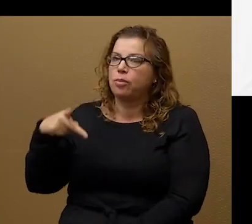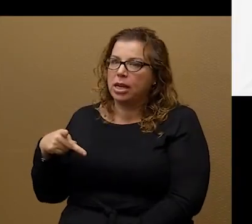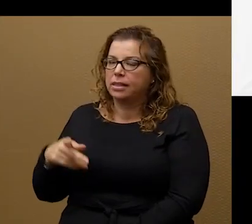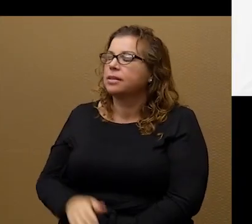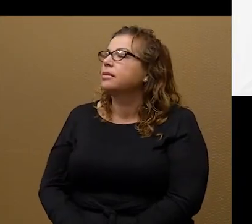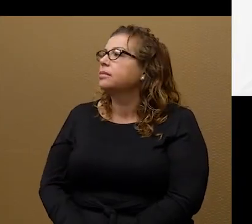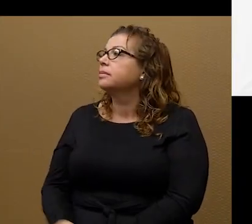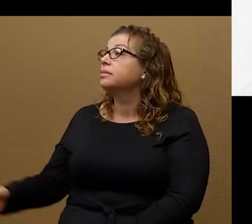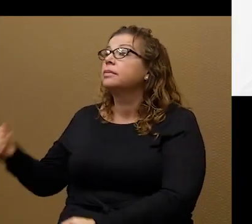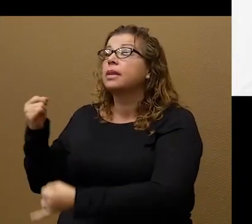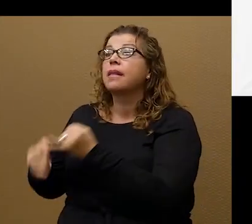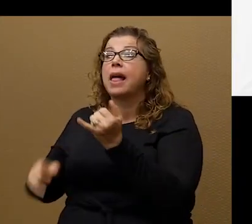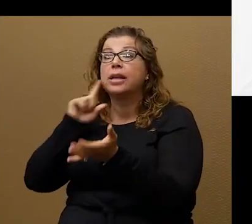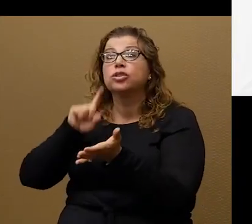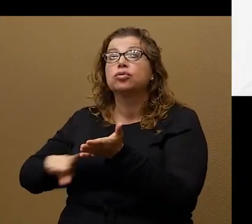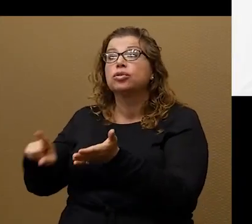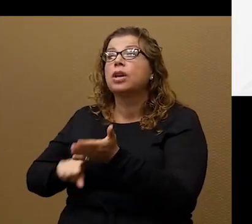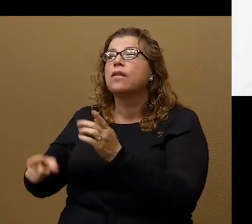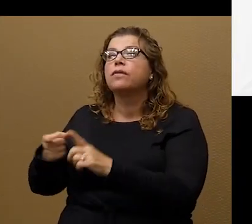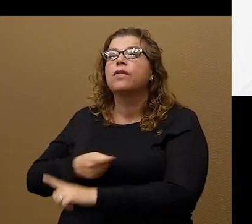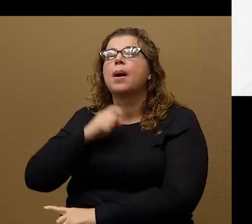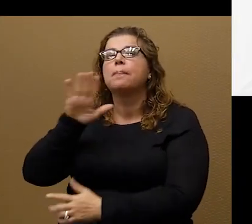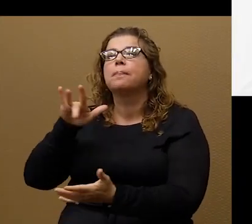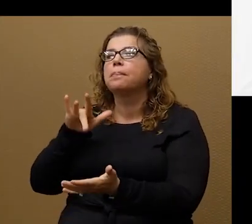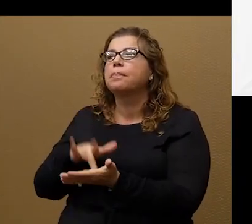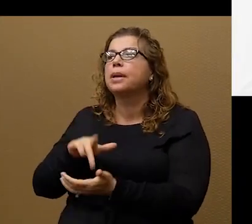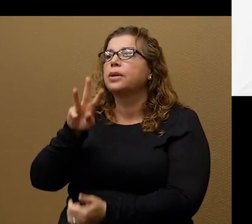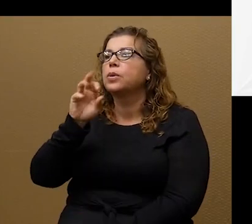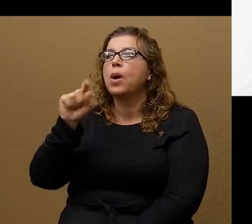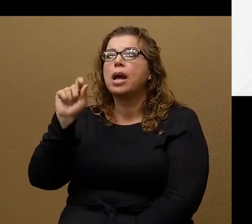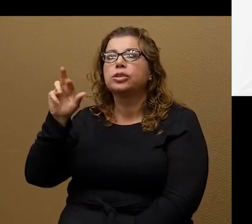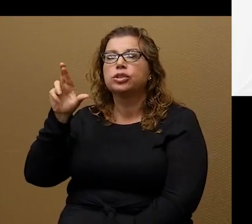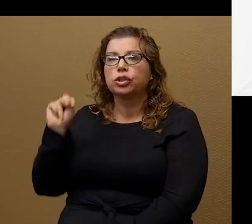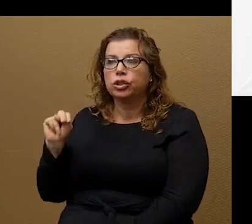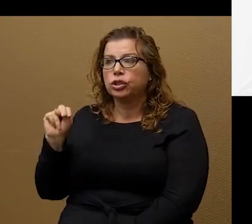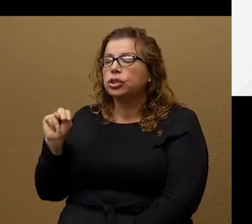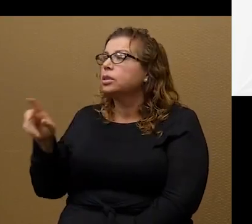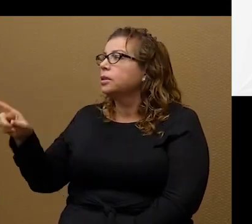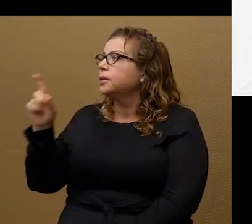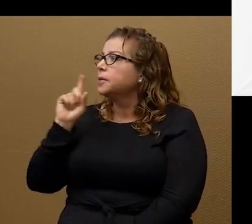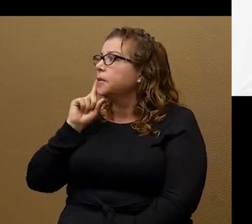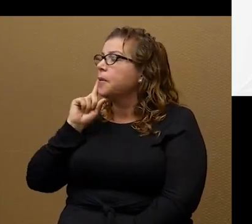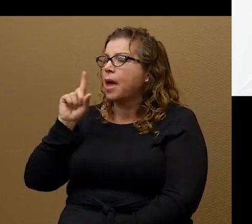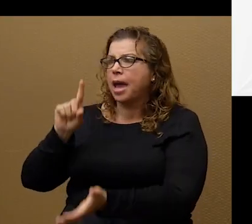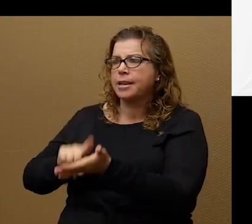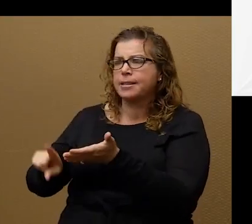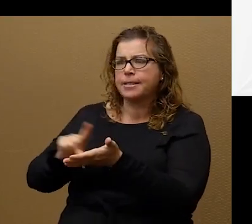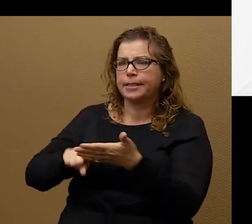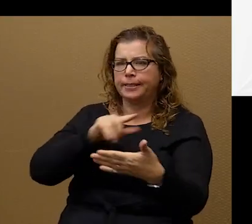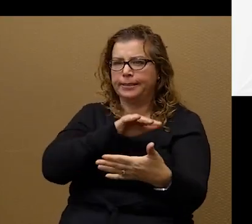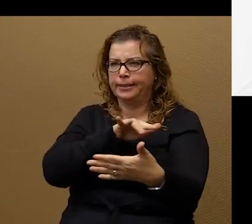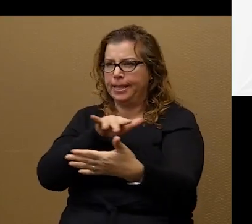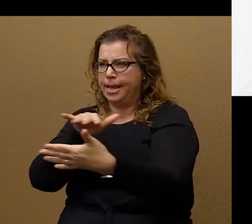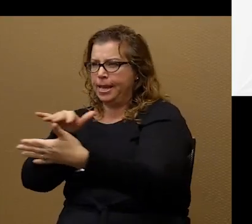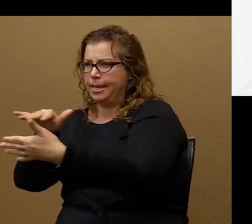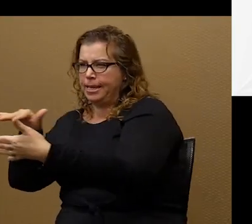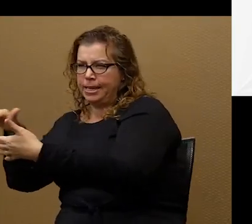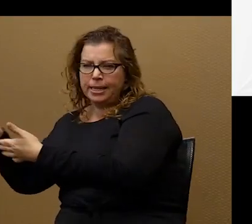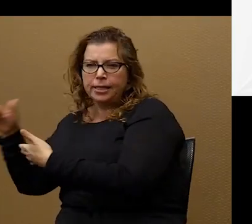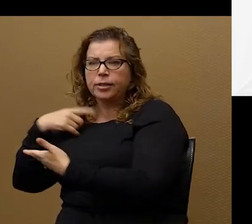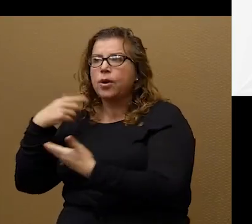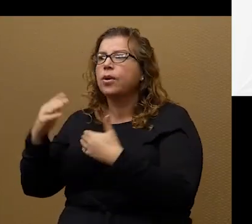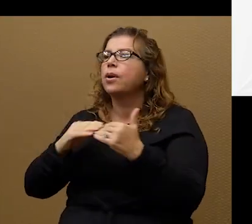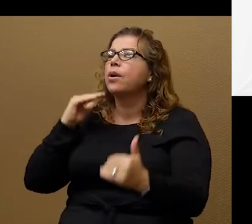And then the last study was out of Midwestern, and what they did was they looked at, I think, over